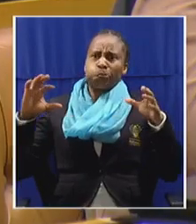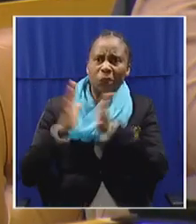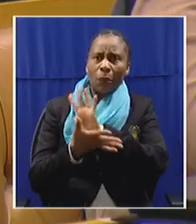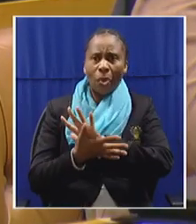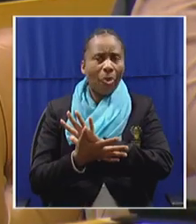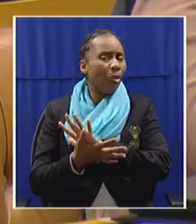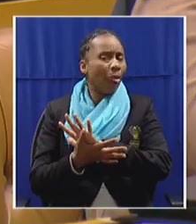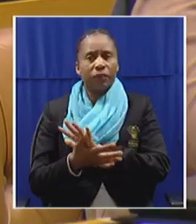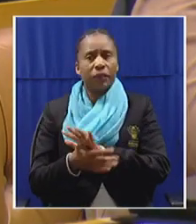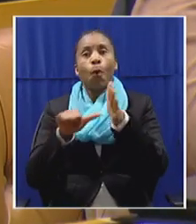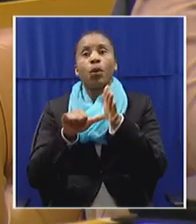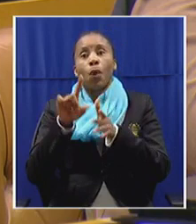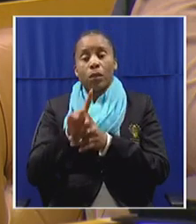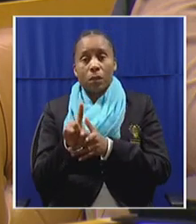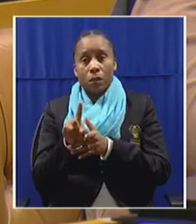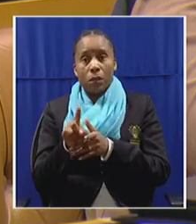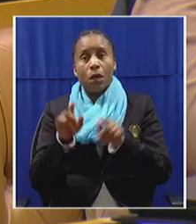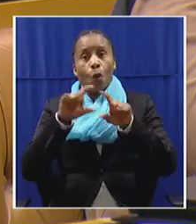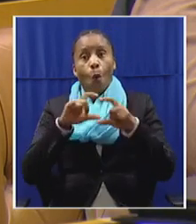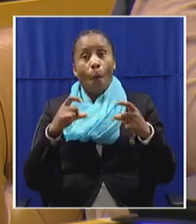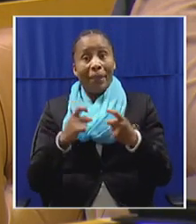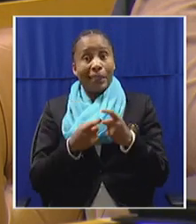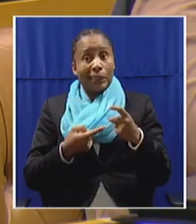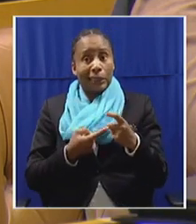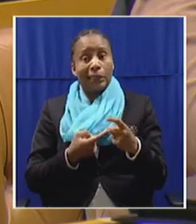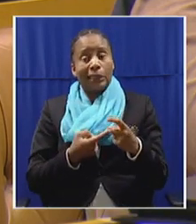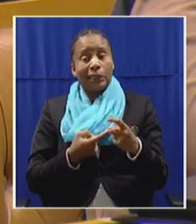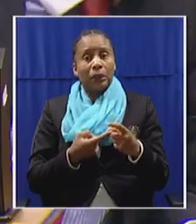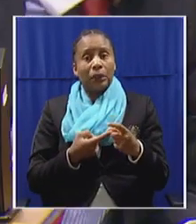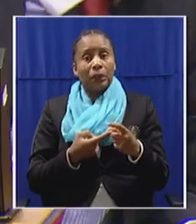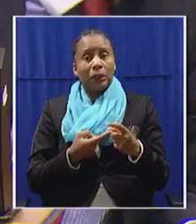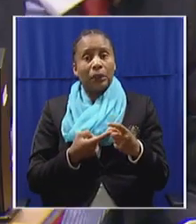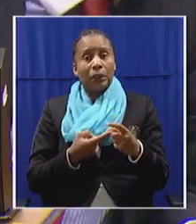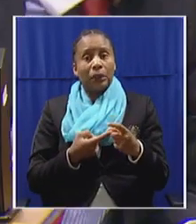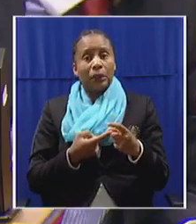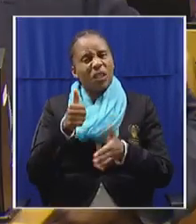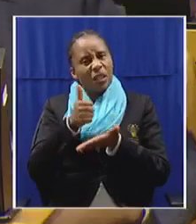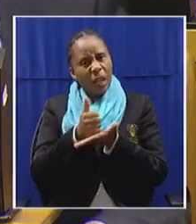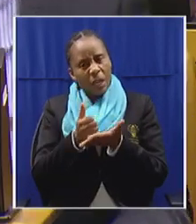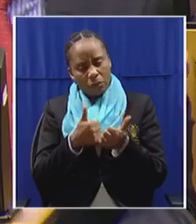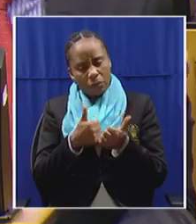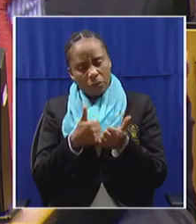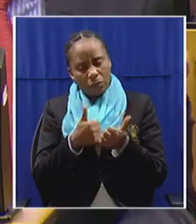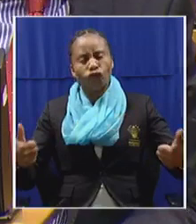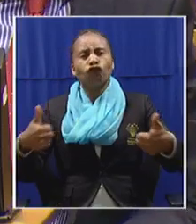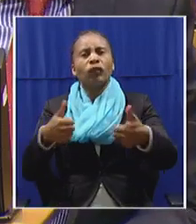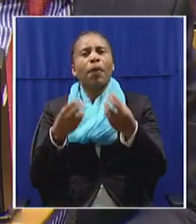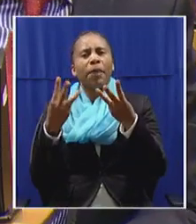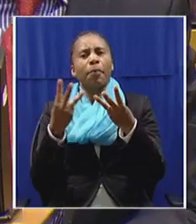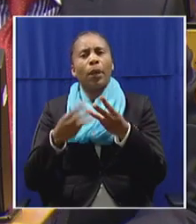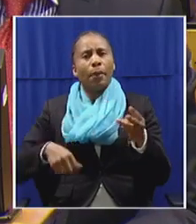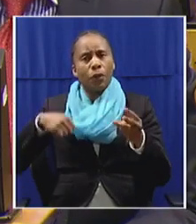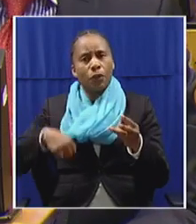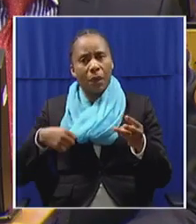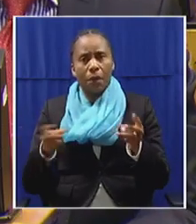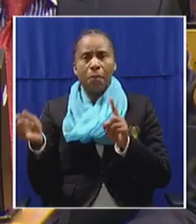It's important that this committee must go in, sit down with the people, sit down with the municipality, bring the province,